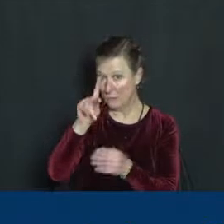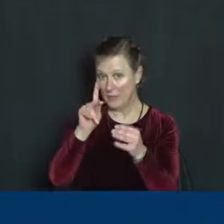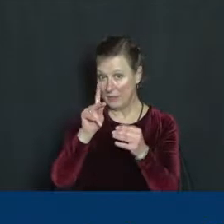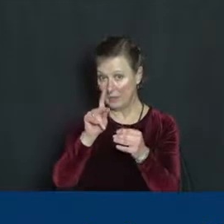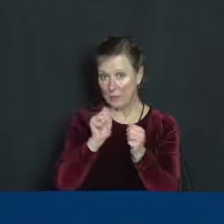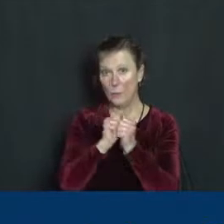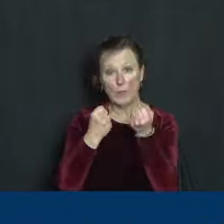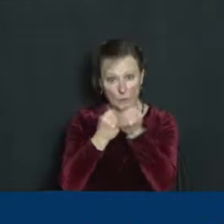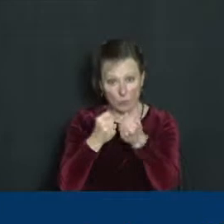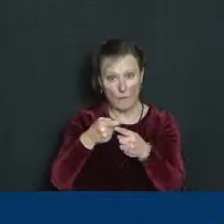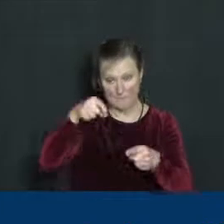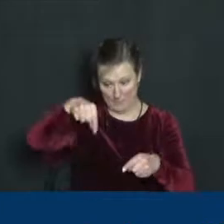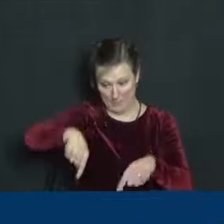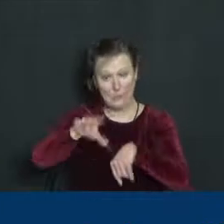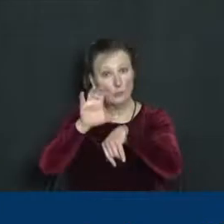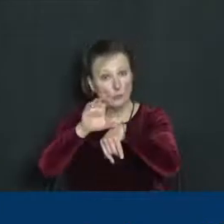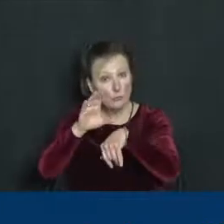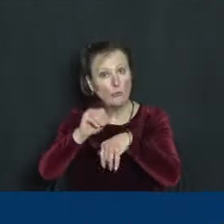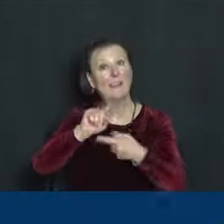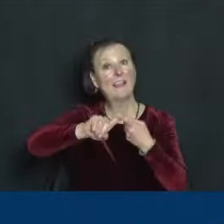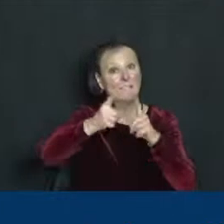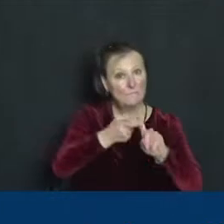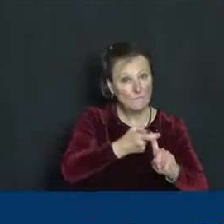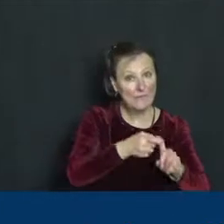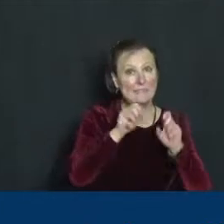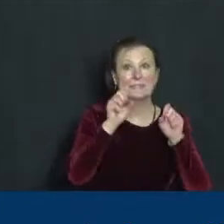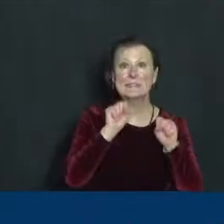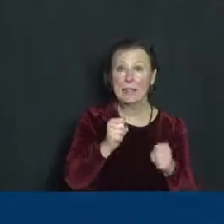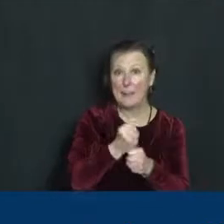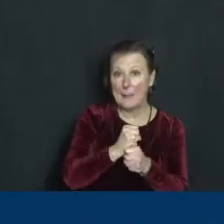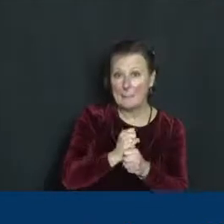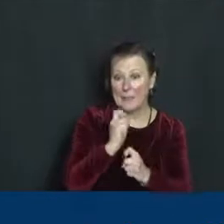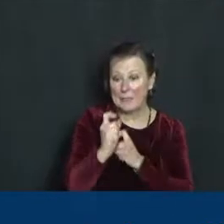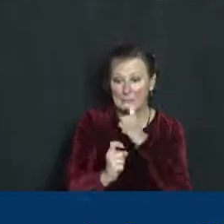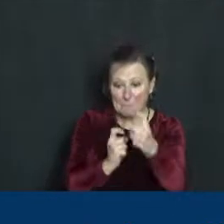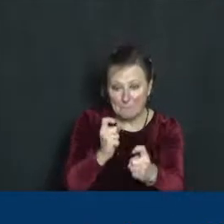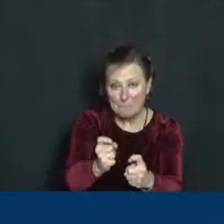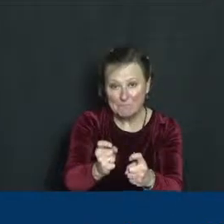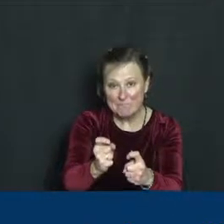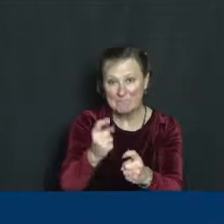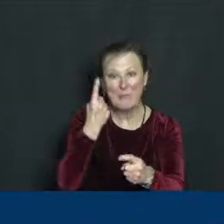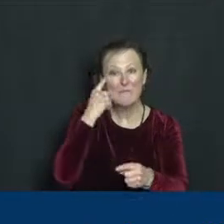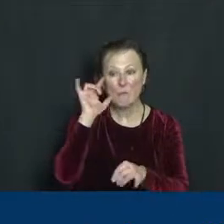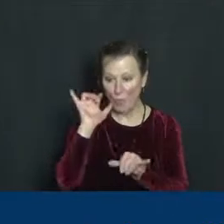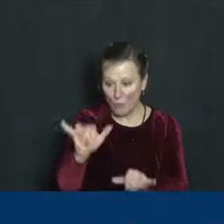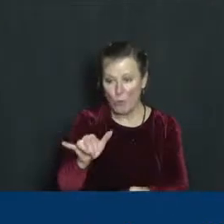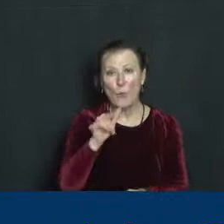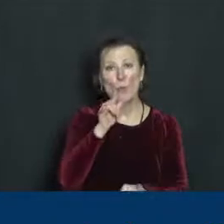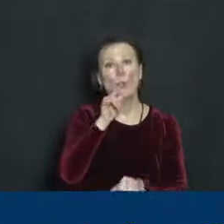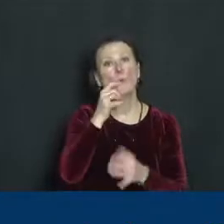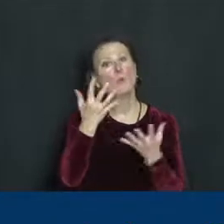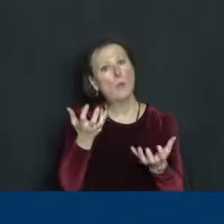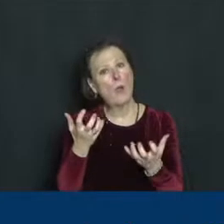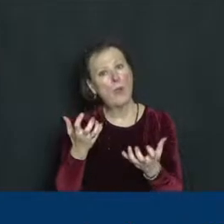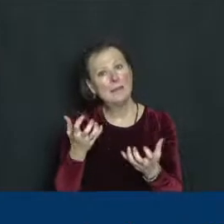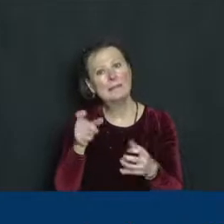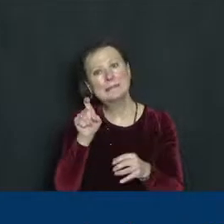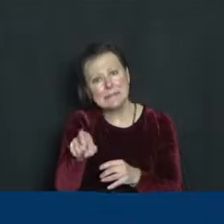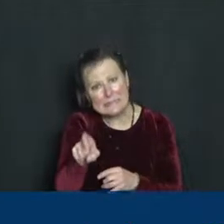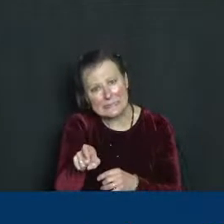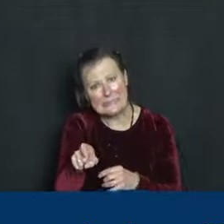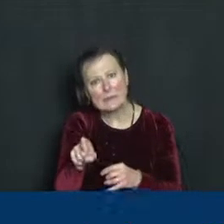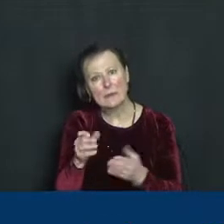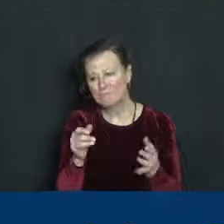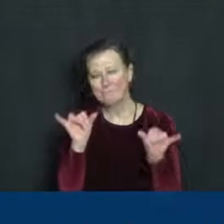our congregation and friends, may make some slight provisions for those in want of common